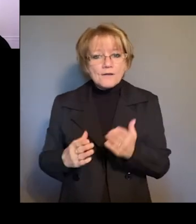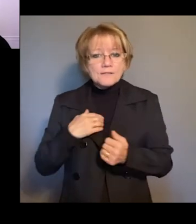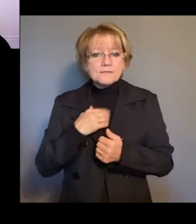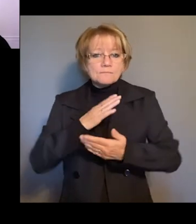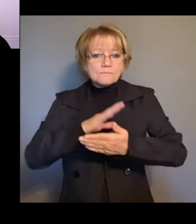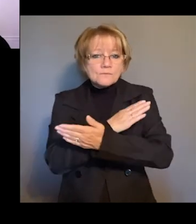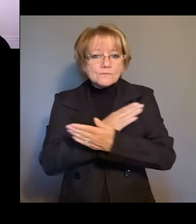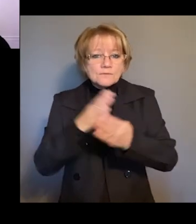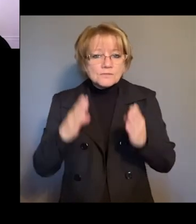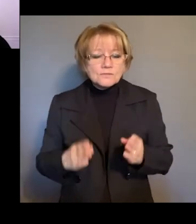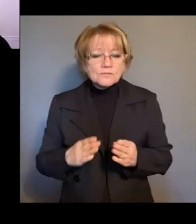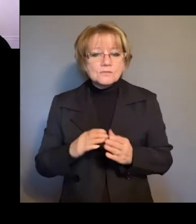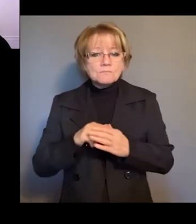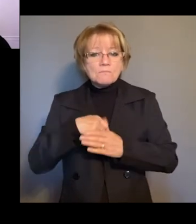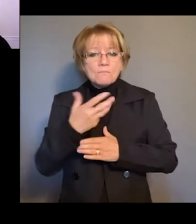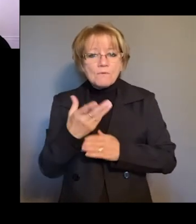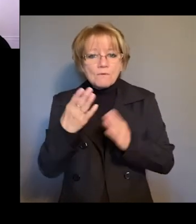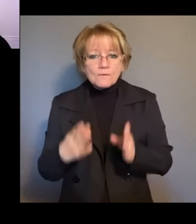musicians, poets.